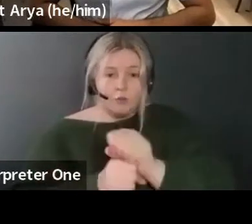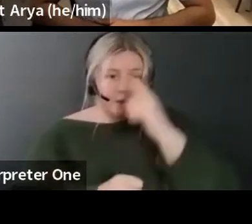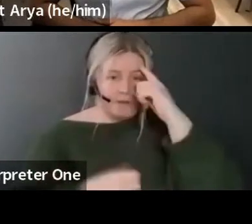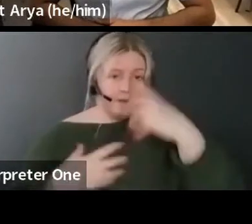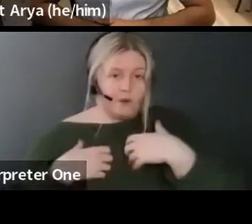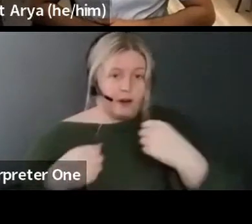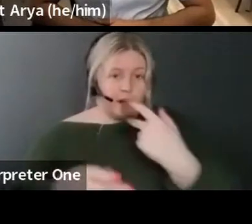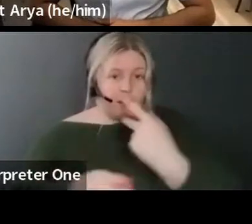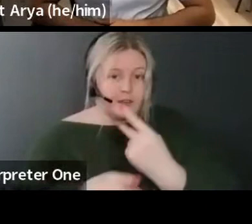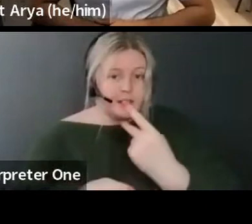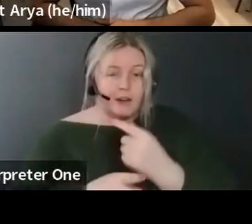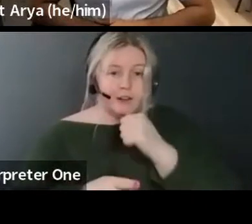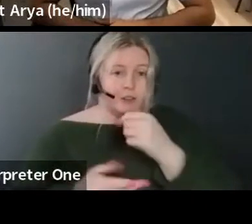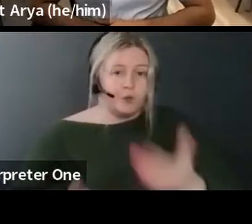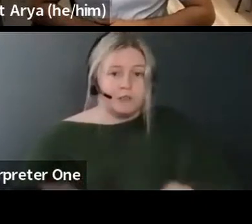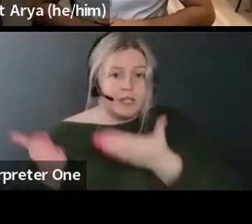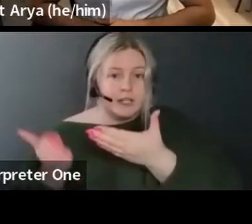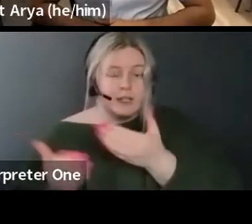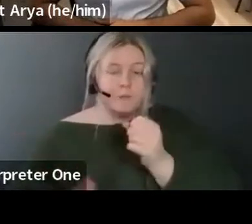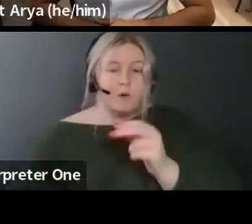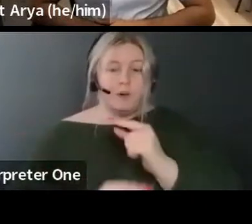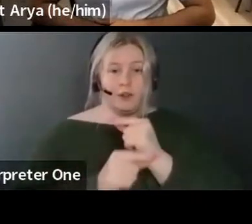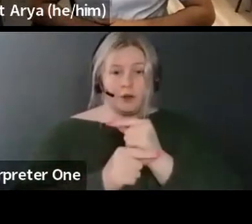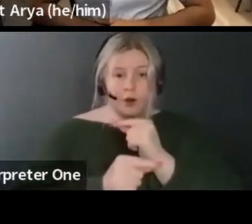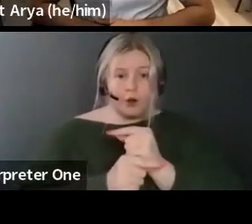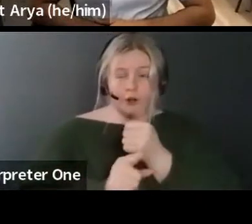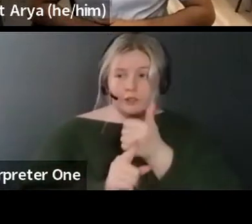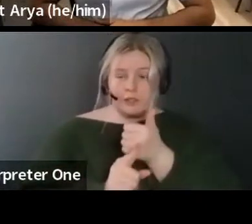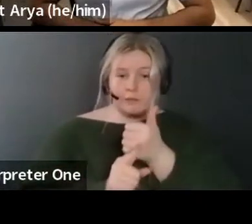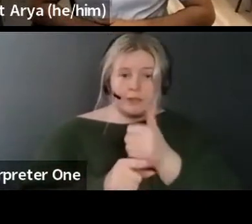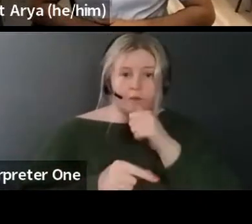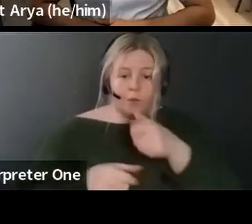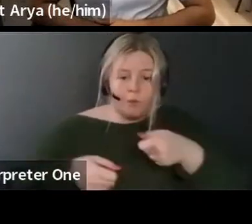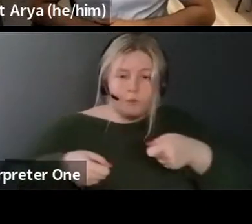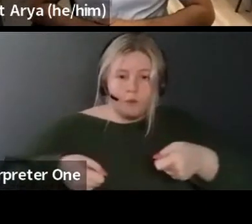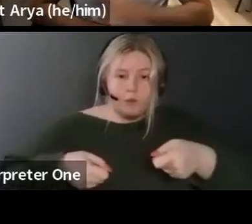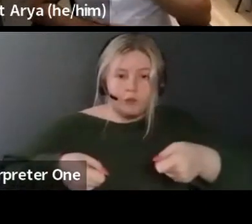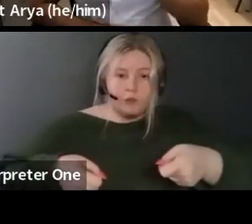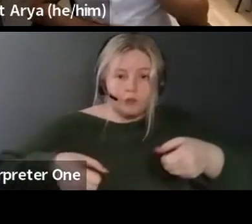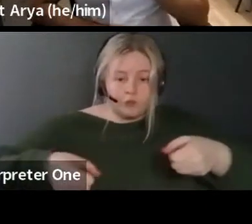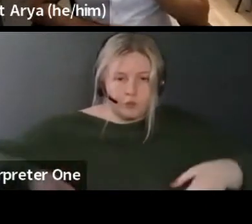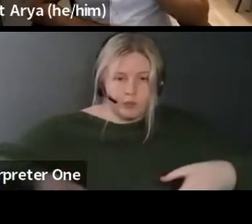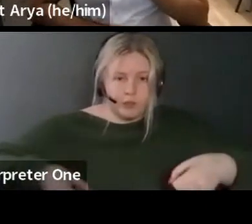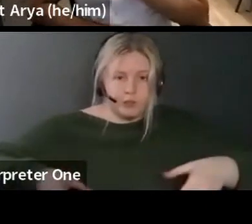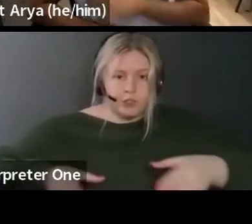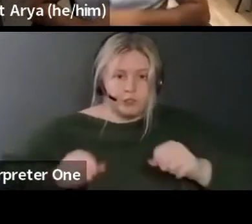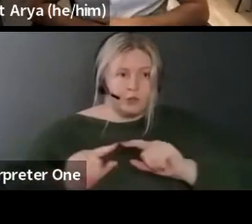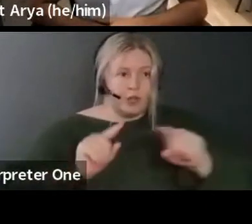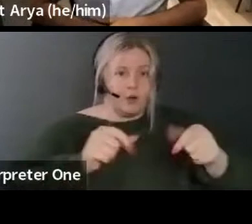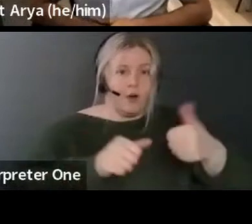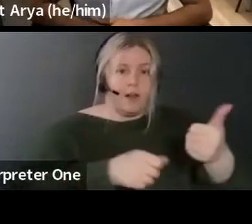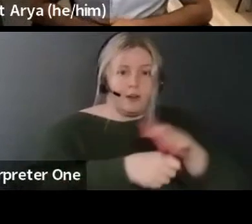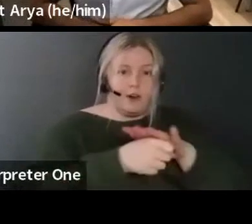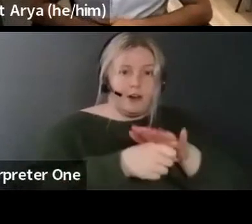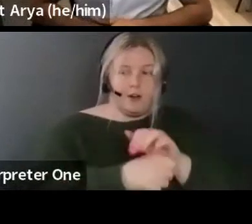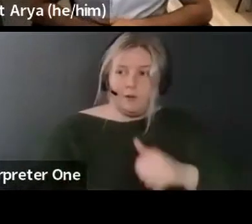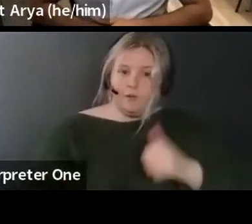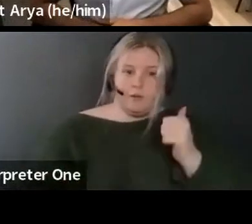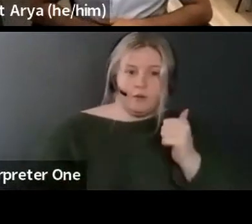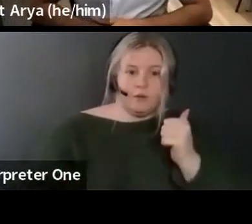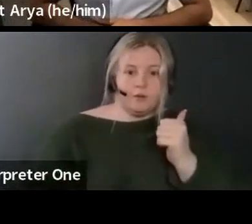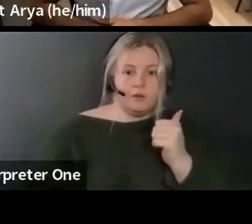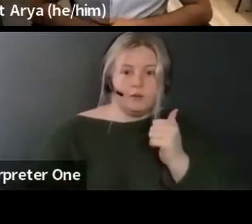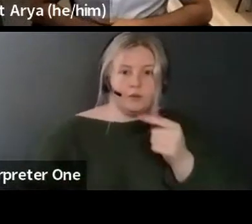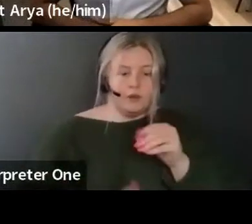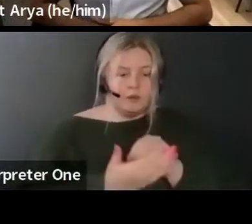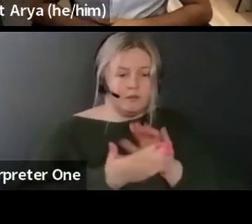the guards not willing to push his wheelchair in jail just to bring him to another area. So they put on the